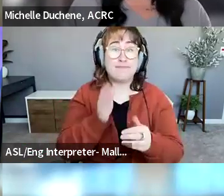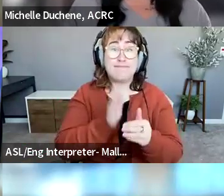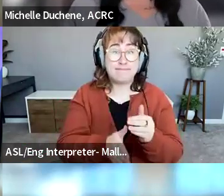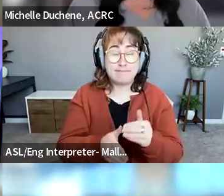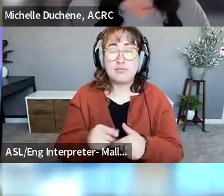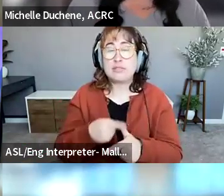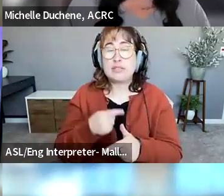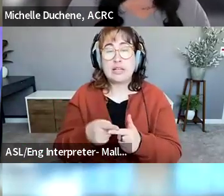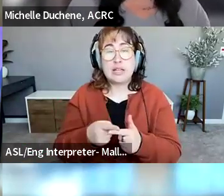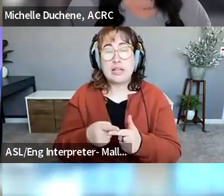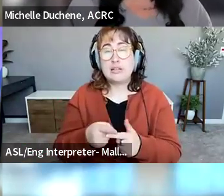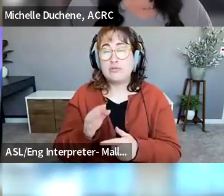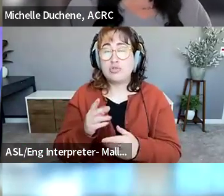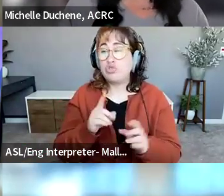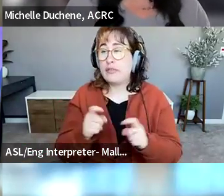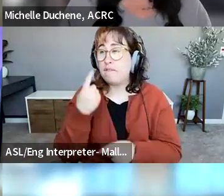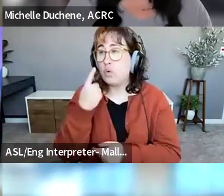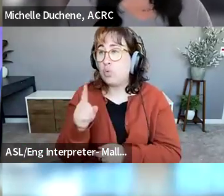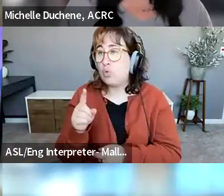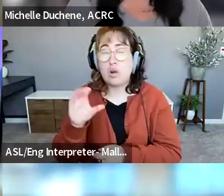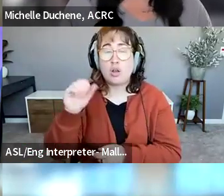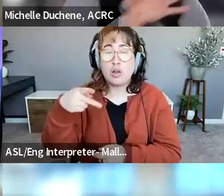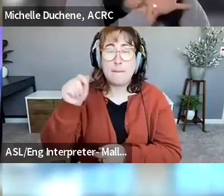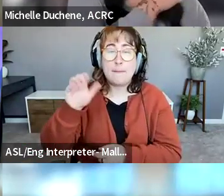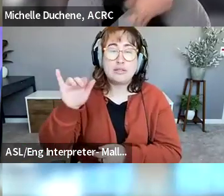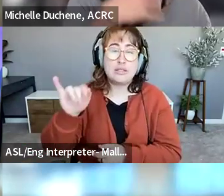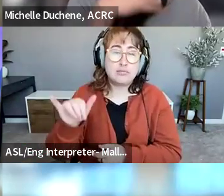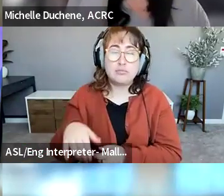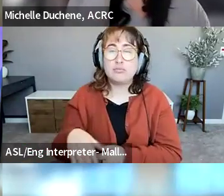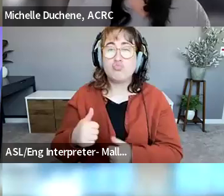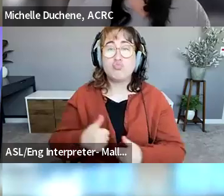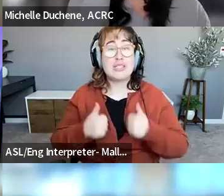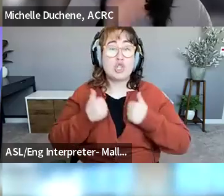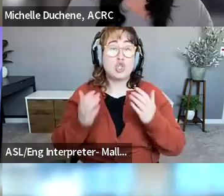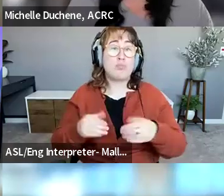do the survey for capacity, let's say you're a residential